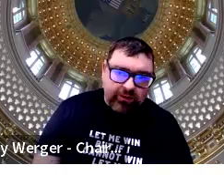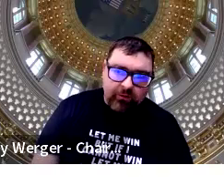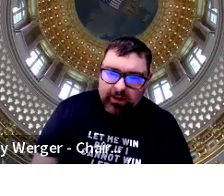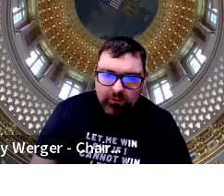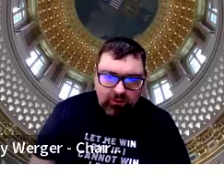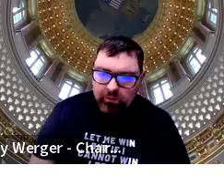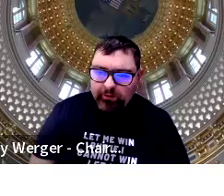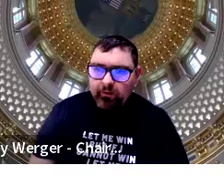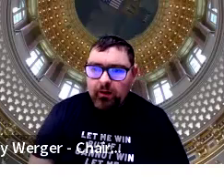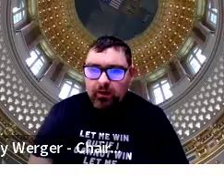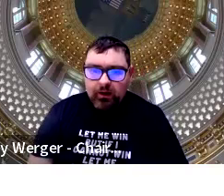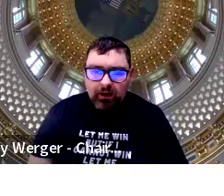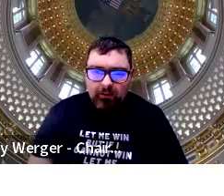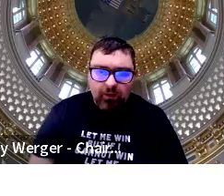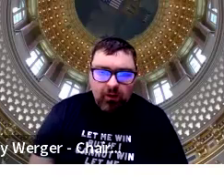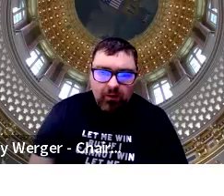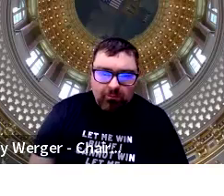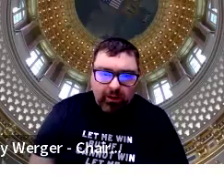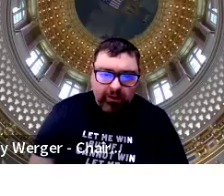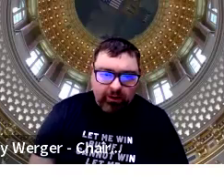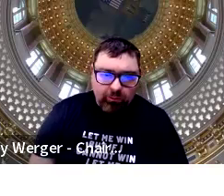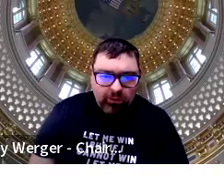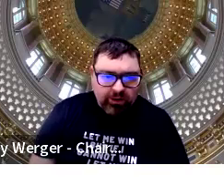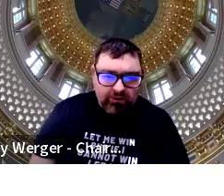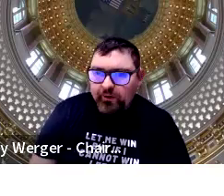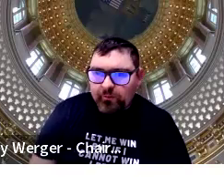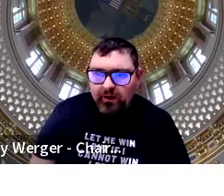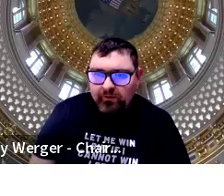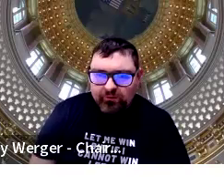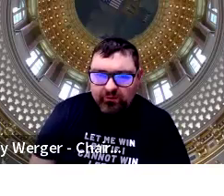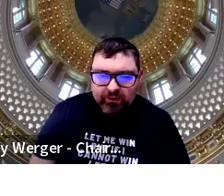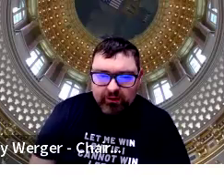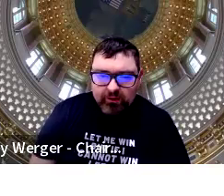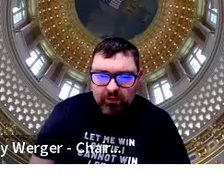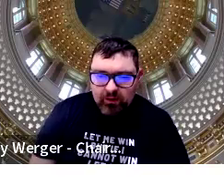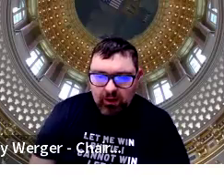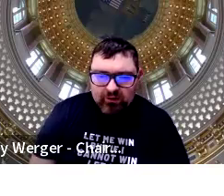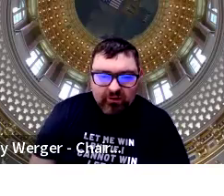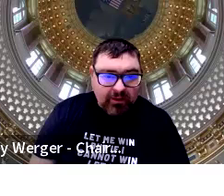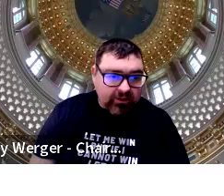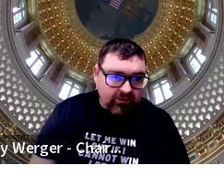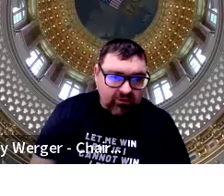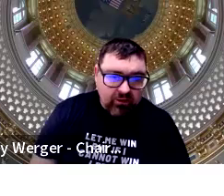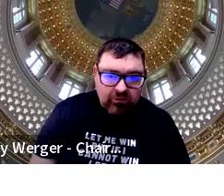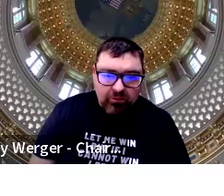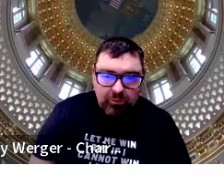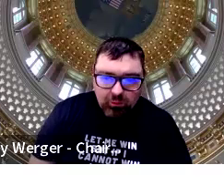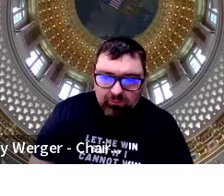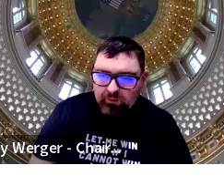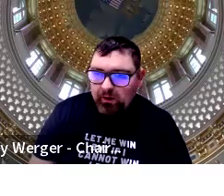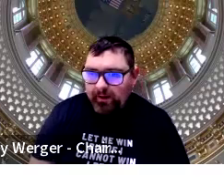that will continue. I know it will, but it will continue because of the